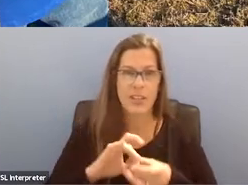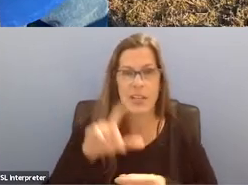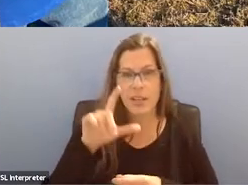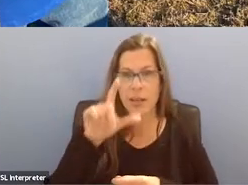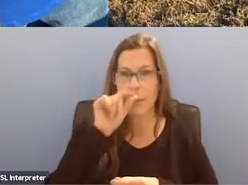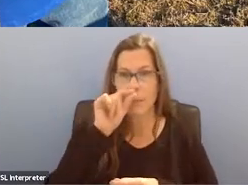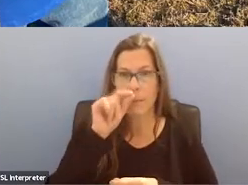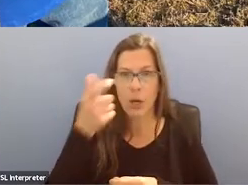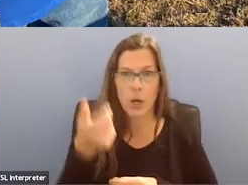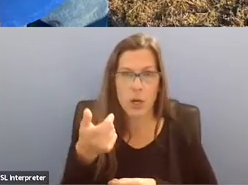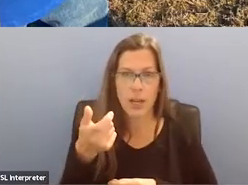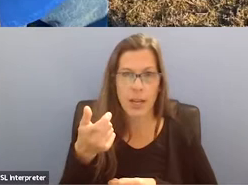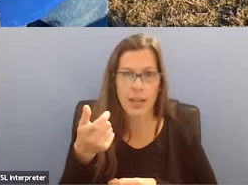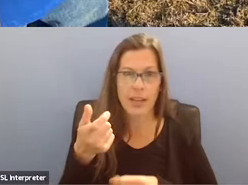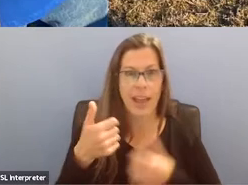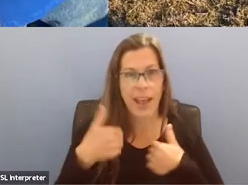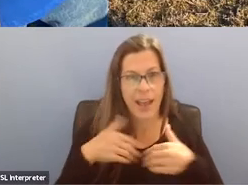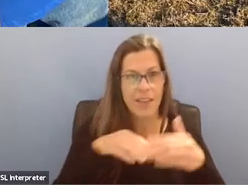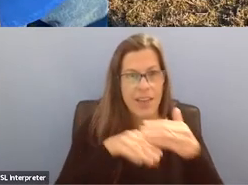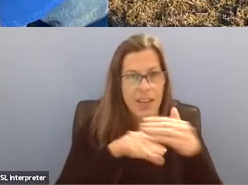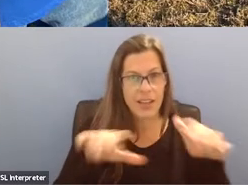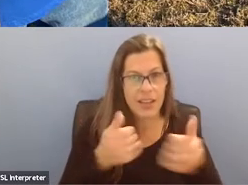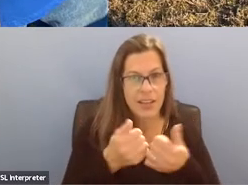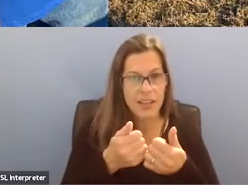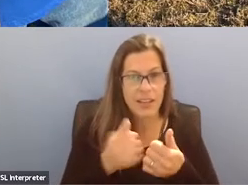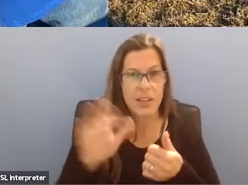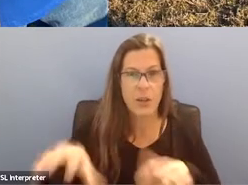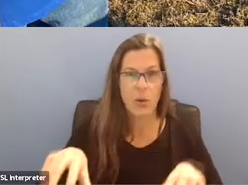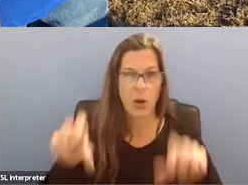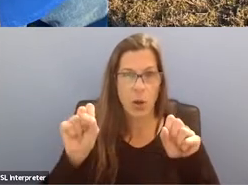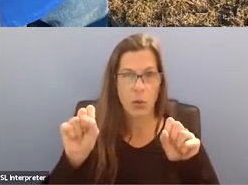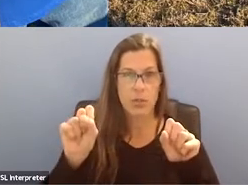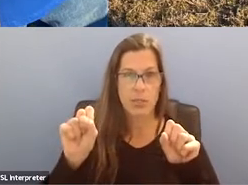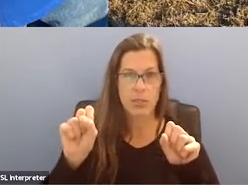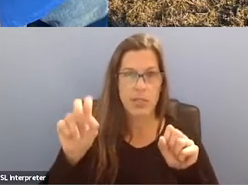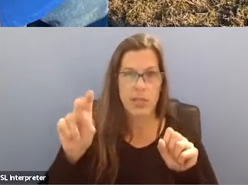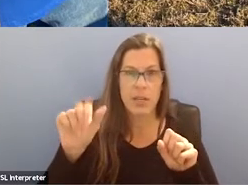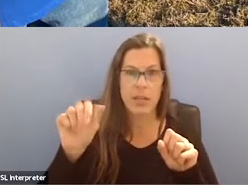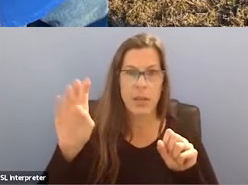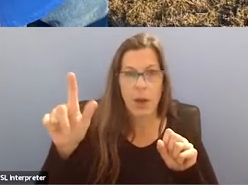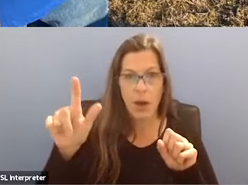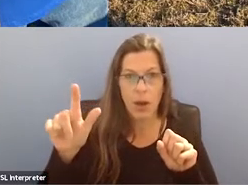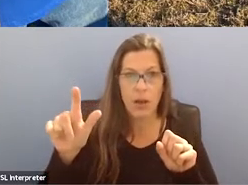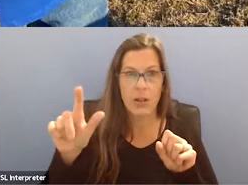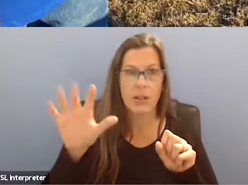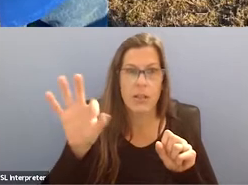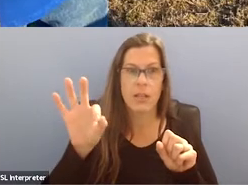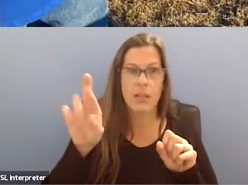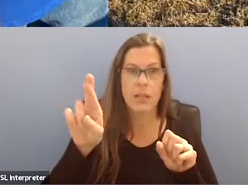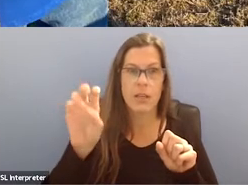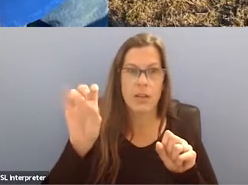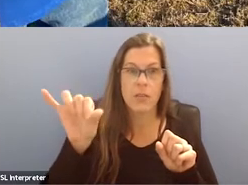I am your co-host. Freya McGregor will be the co-host and interviewer for this series.